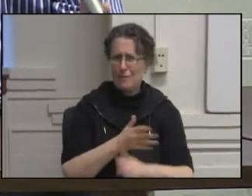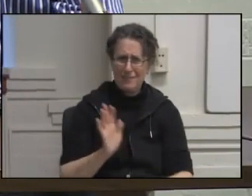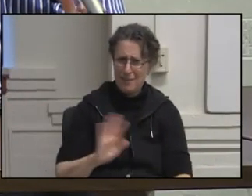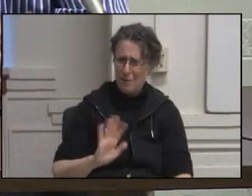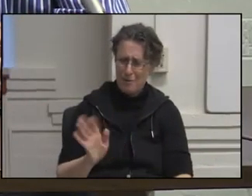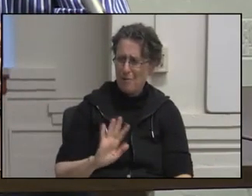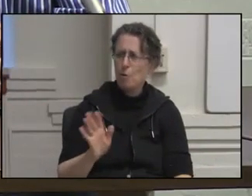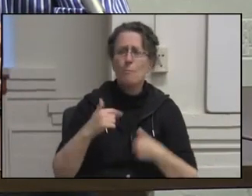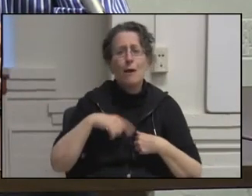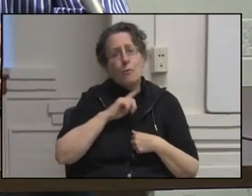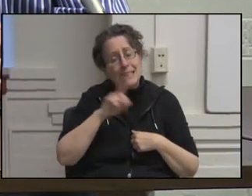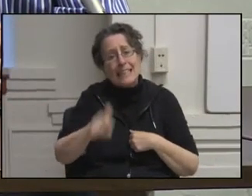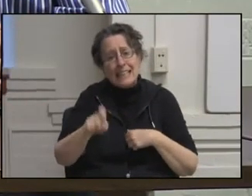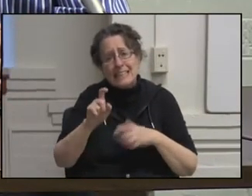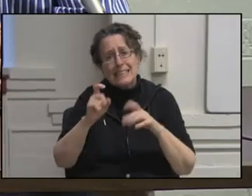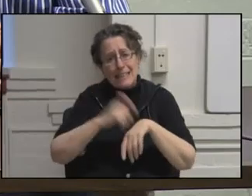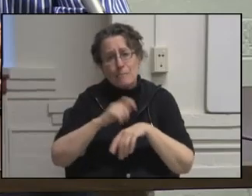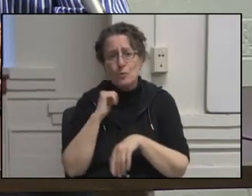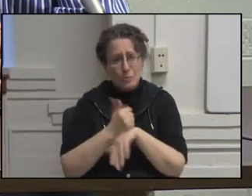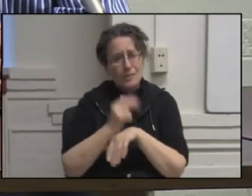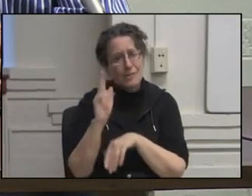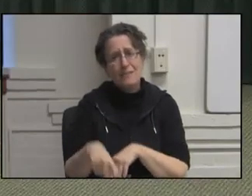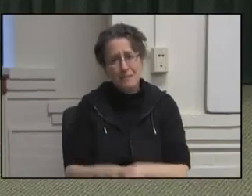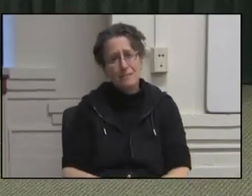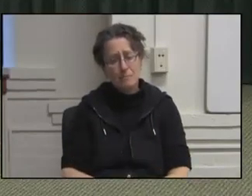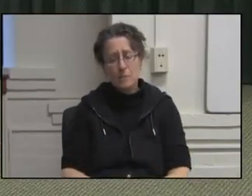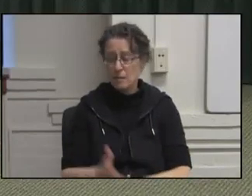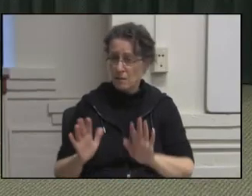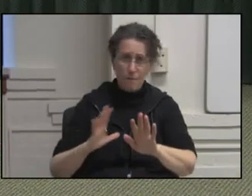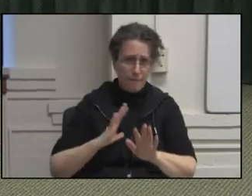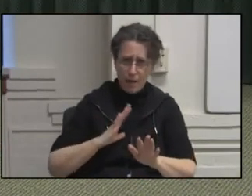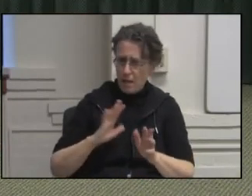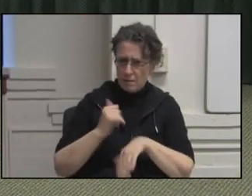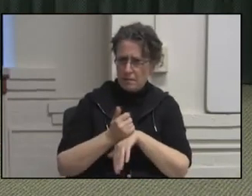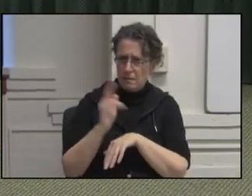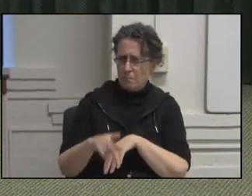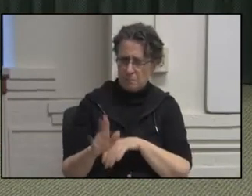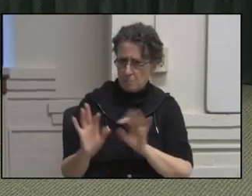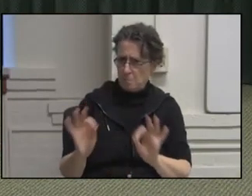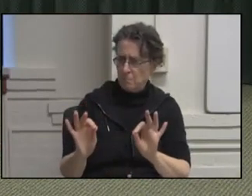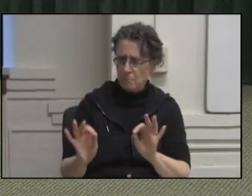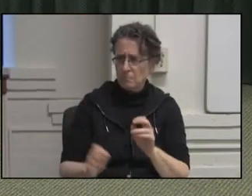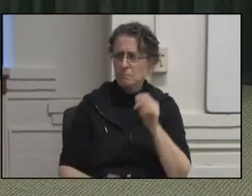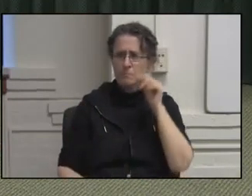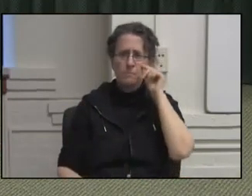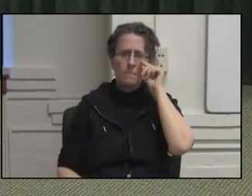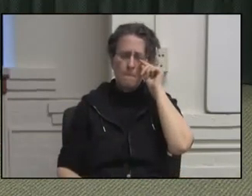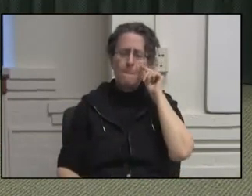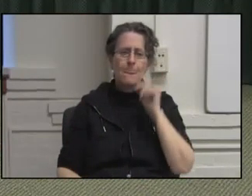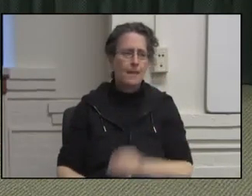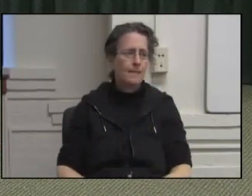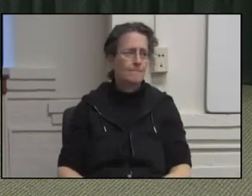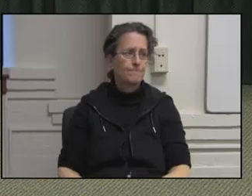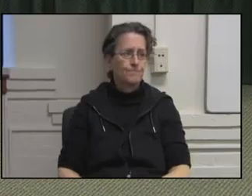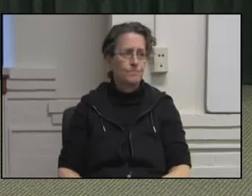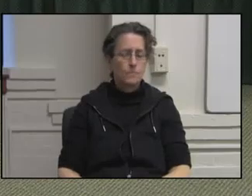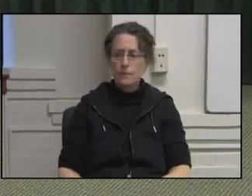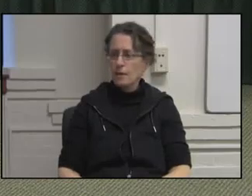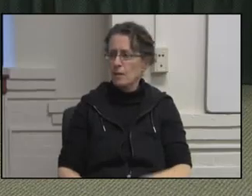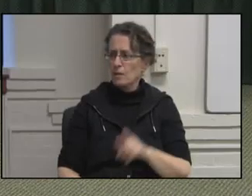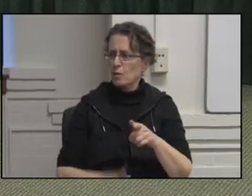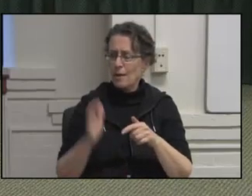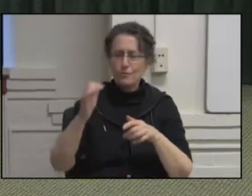we'd like a little bit of leeway there. I think setups is fine, really. I mean, you have to bleed the taps or something like